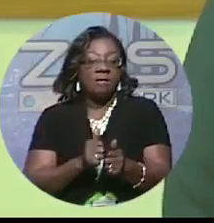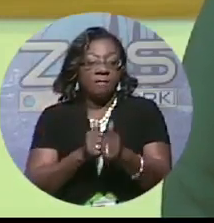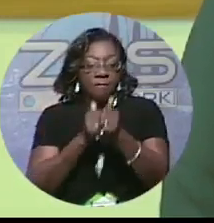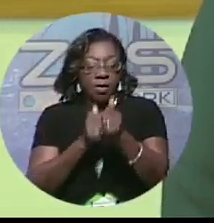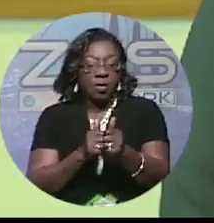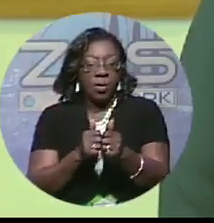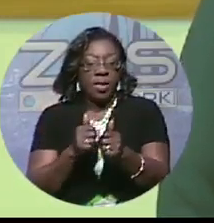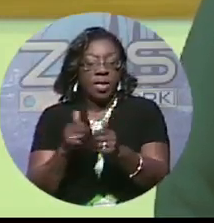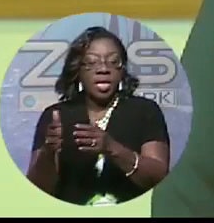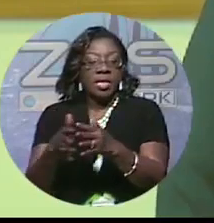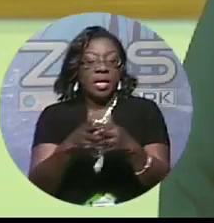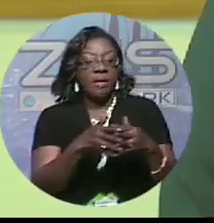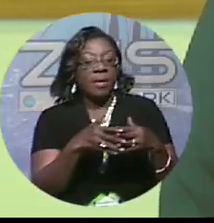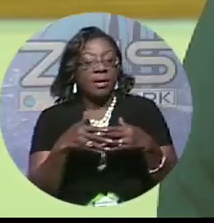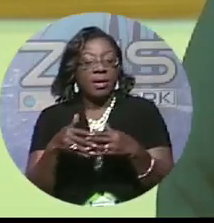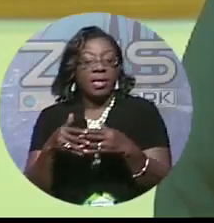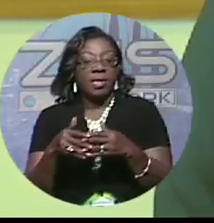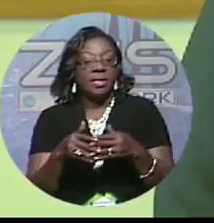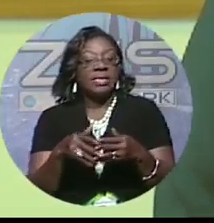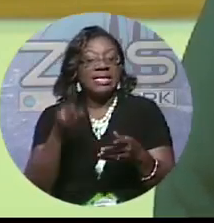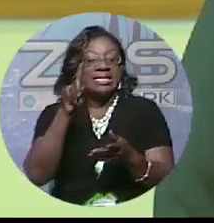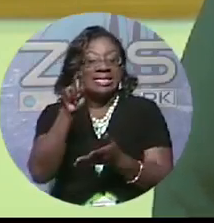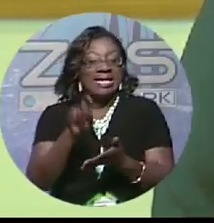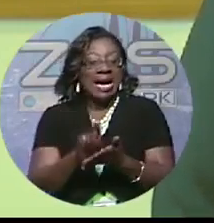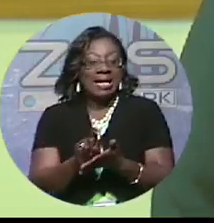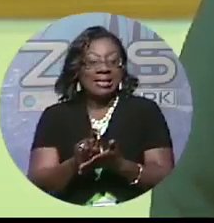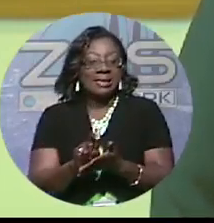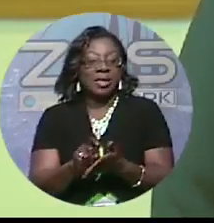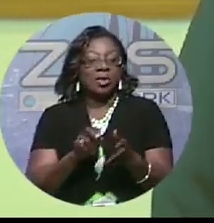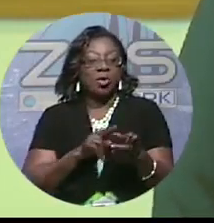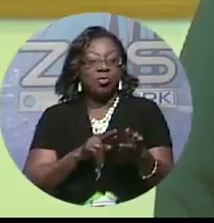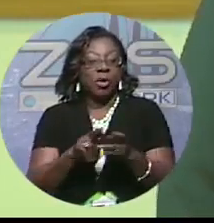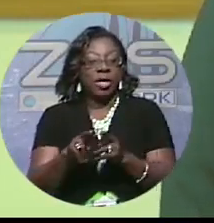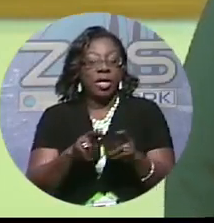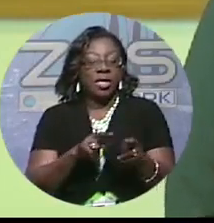compliant with the U.S. Foreign Account Tax Compliant Act.